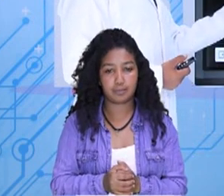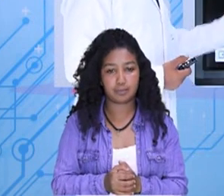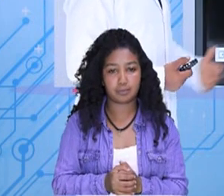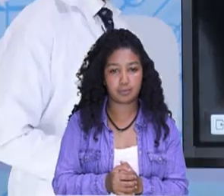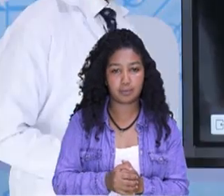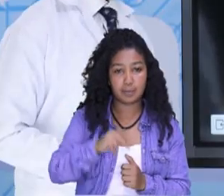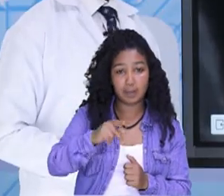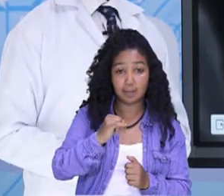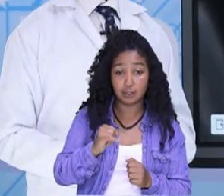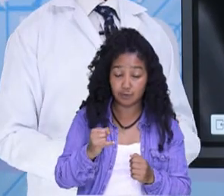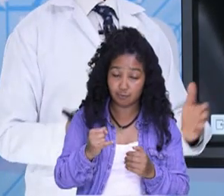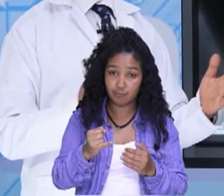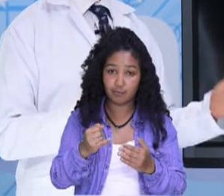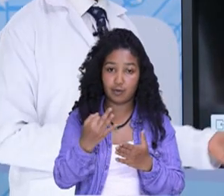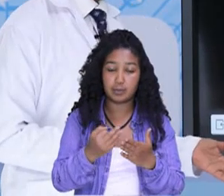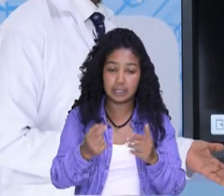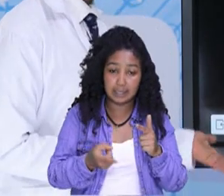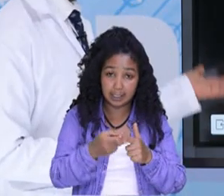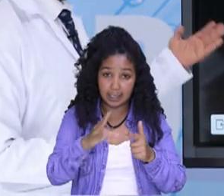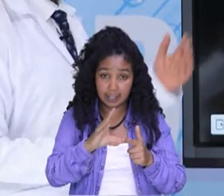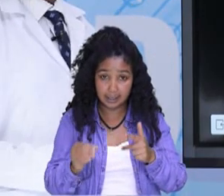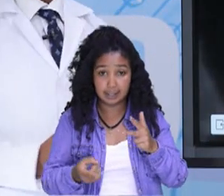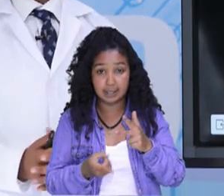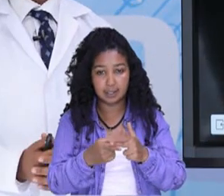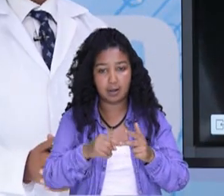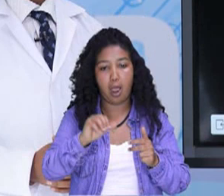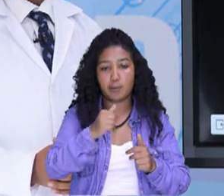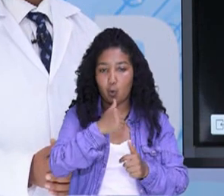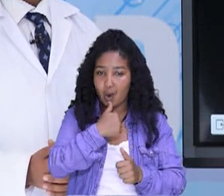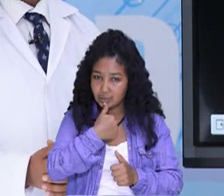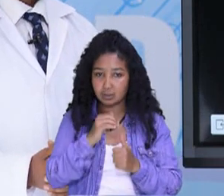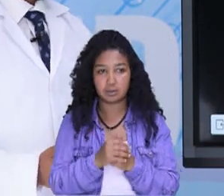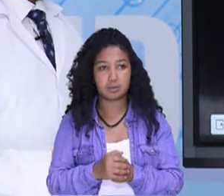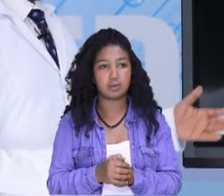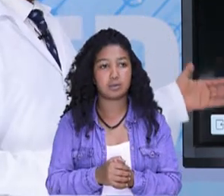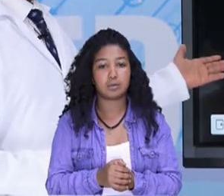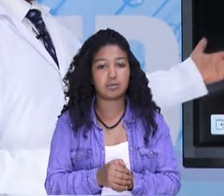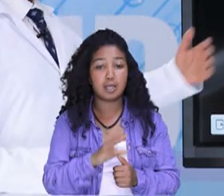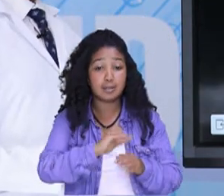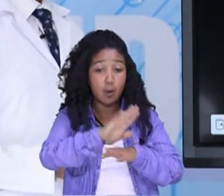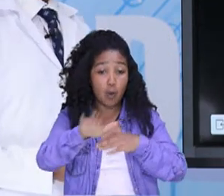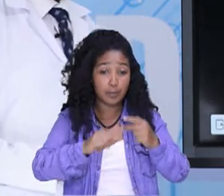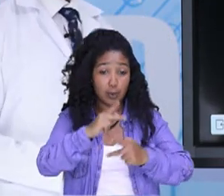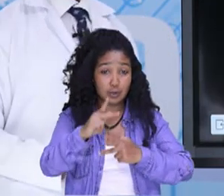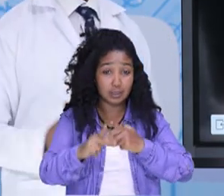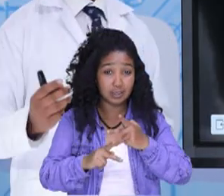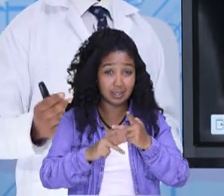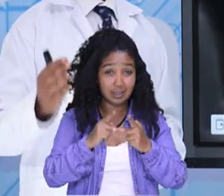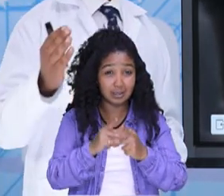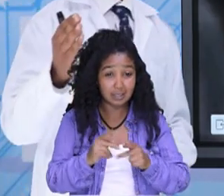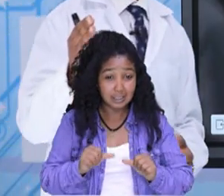A peptide bond is formed between the 2nd and the 3rd amino acids, and the whole process